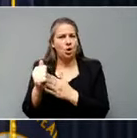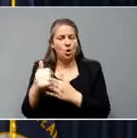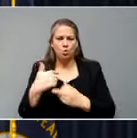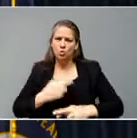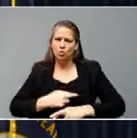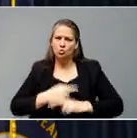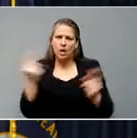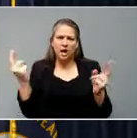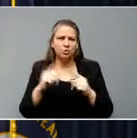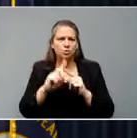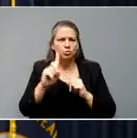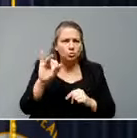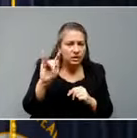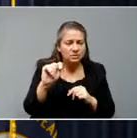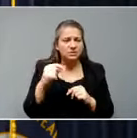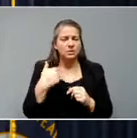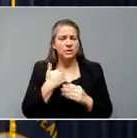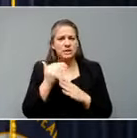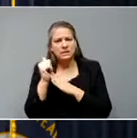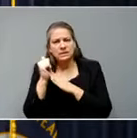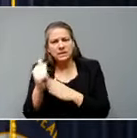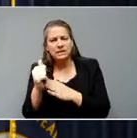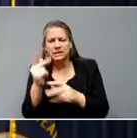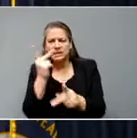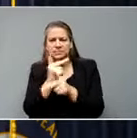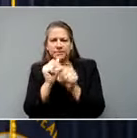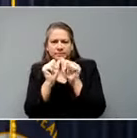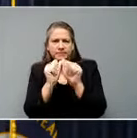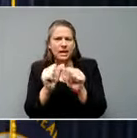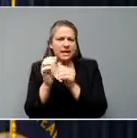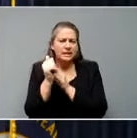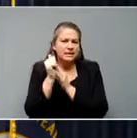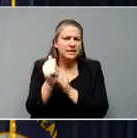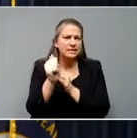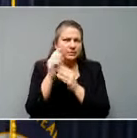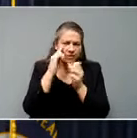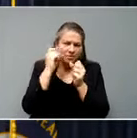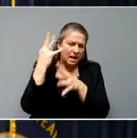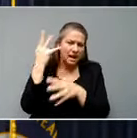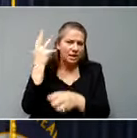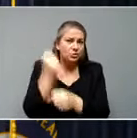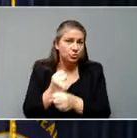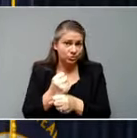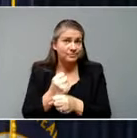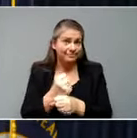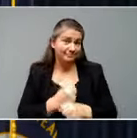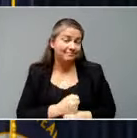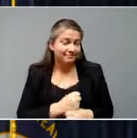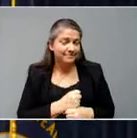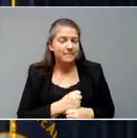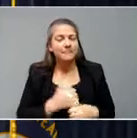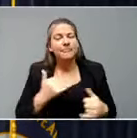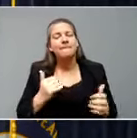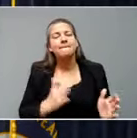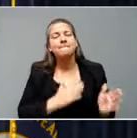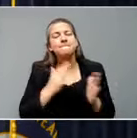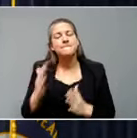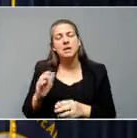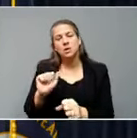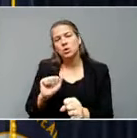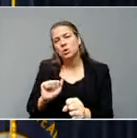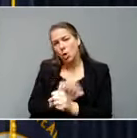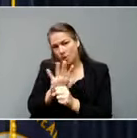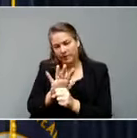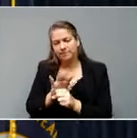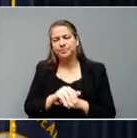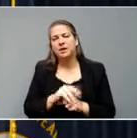not only lead, but to continue to be a leader for decades to come. As we move into the COVID update,